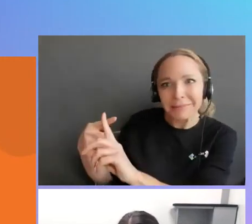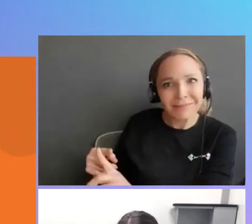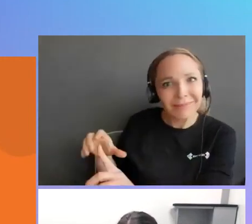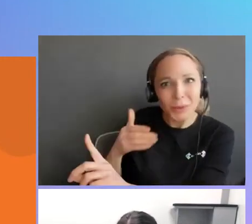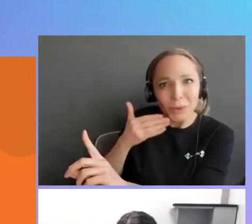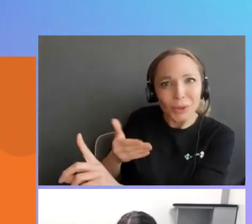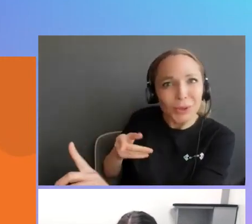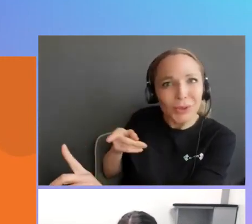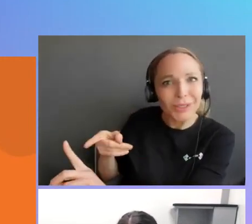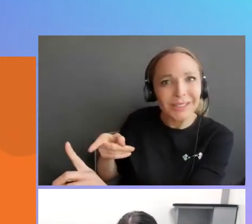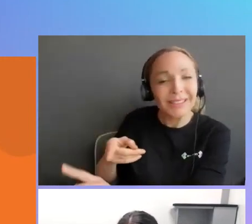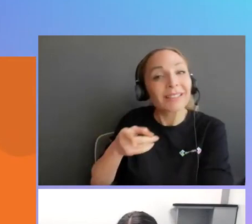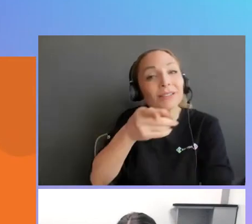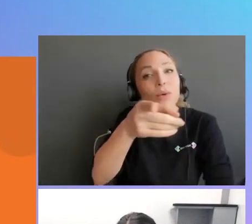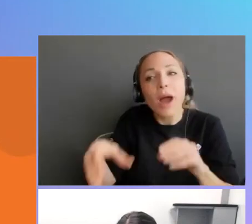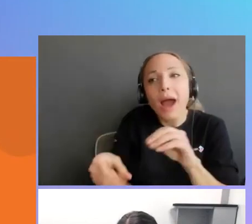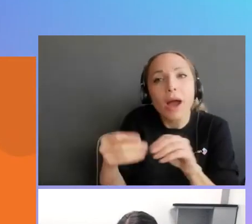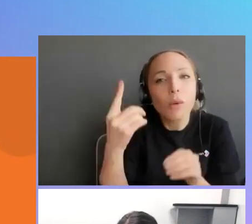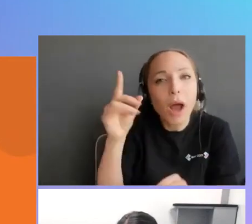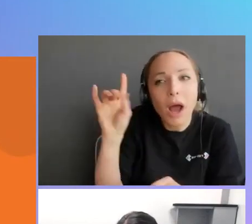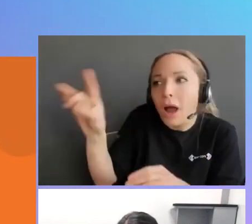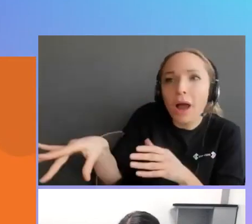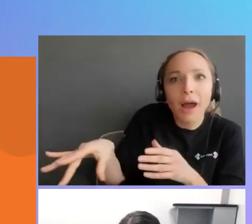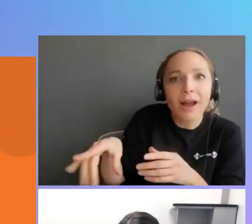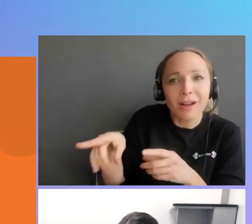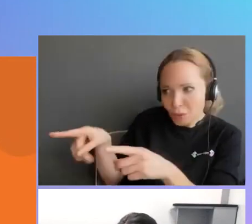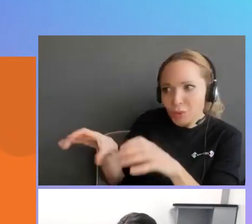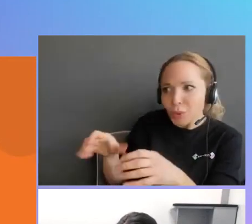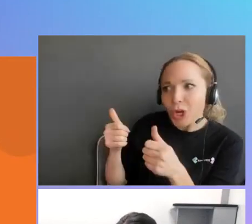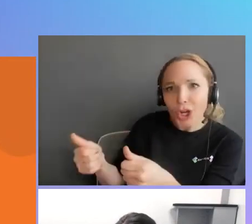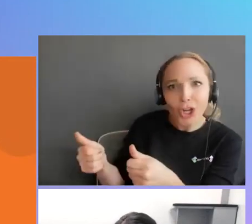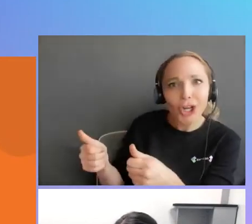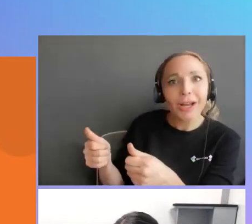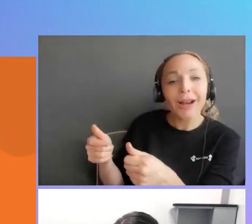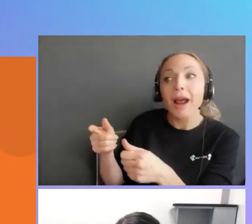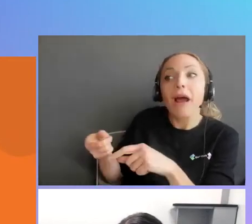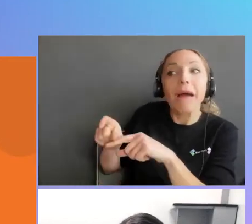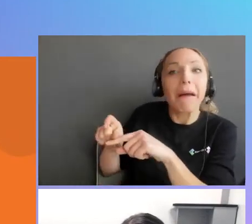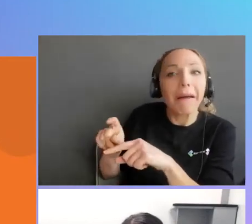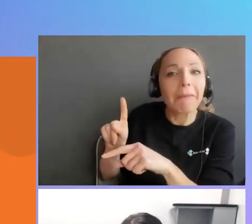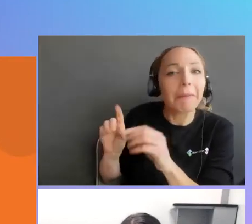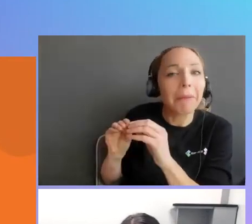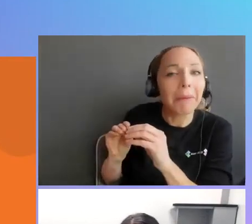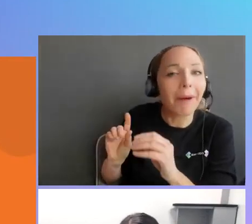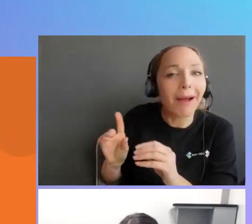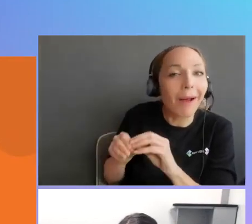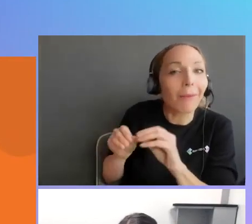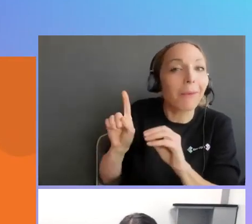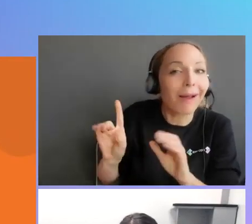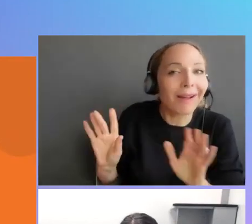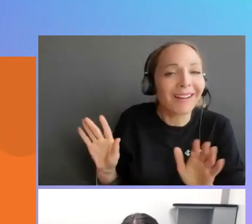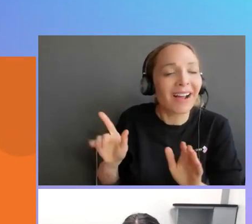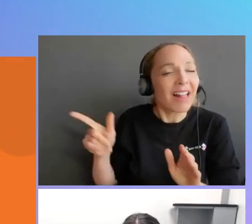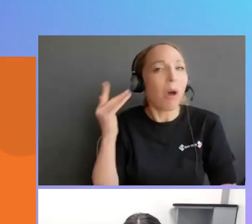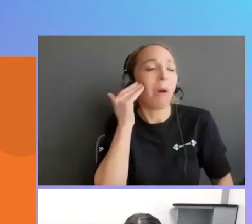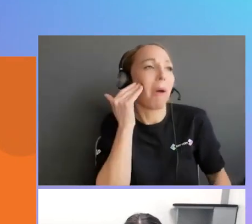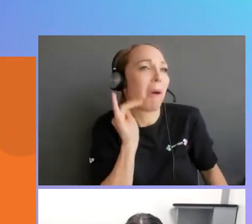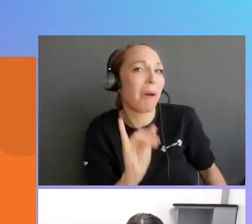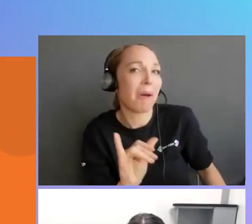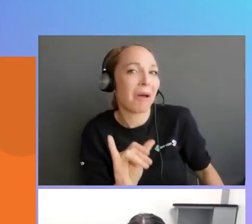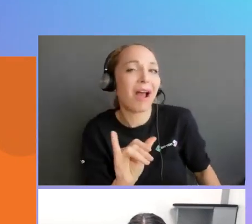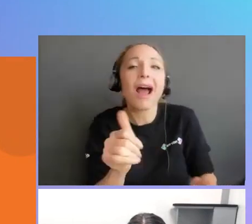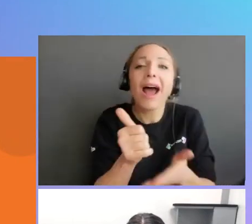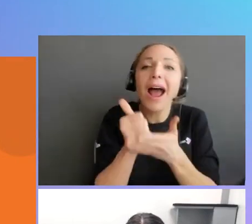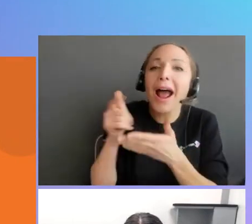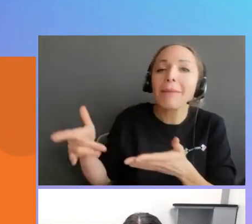as the accessibility professional to recognize what people are doing. It creates knowledge transfer